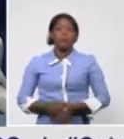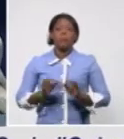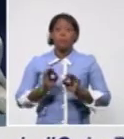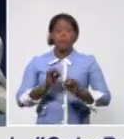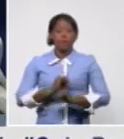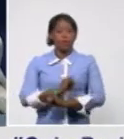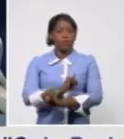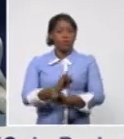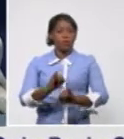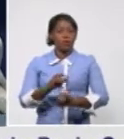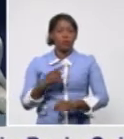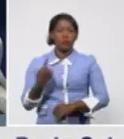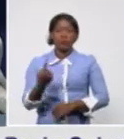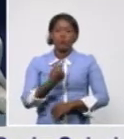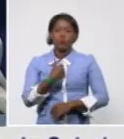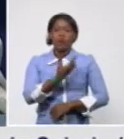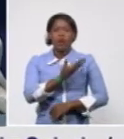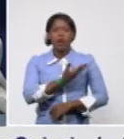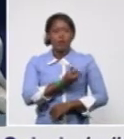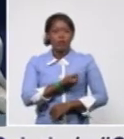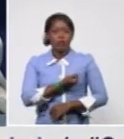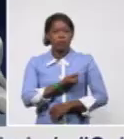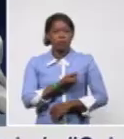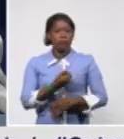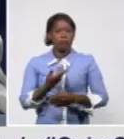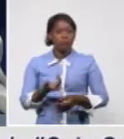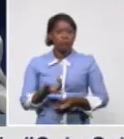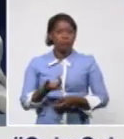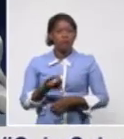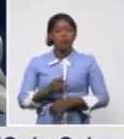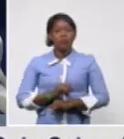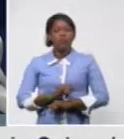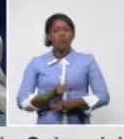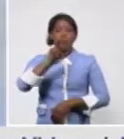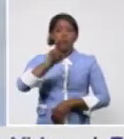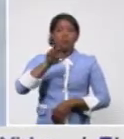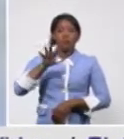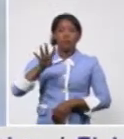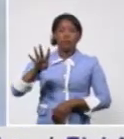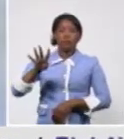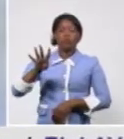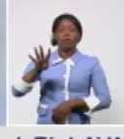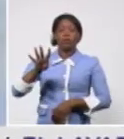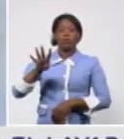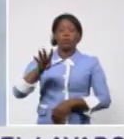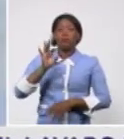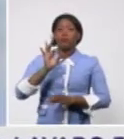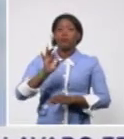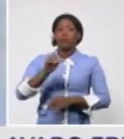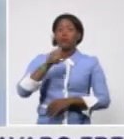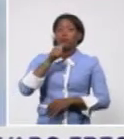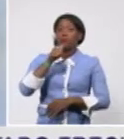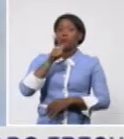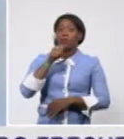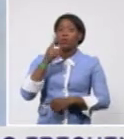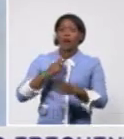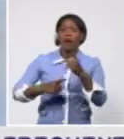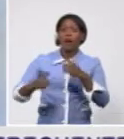our condolences to the family and friends of the deceased. Today,